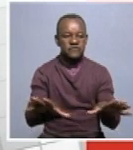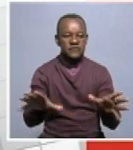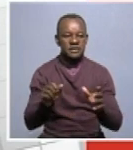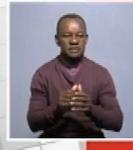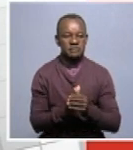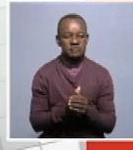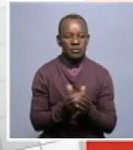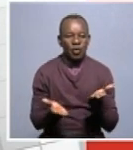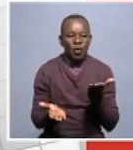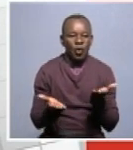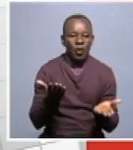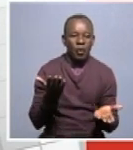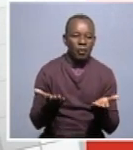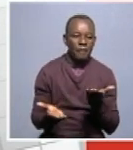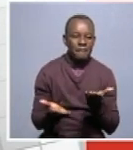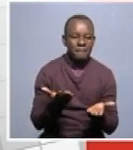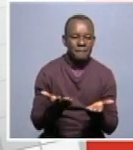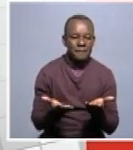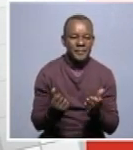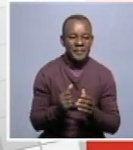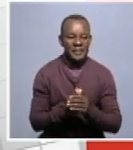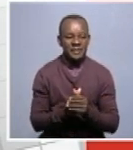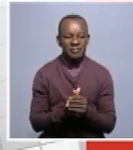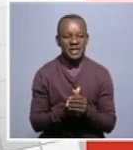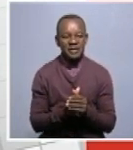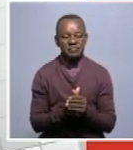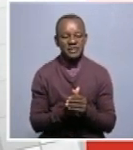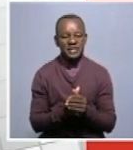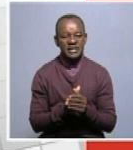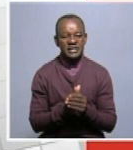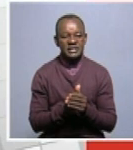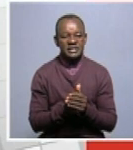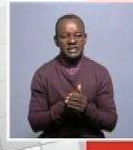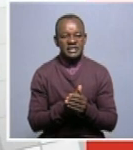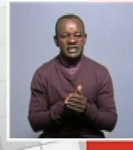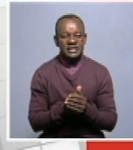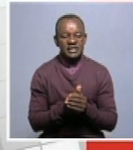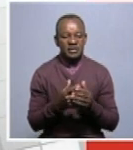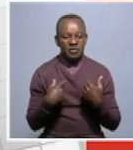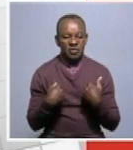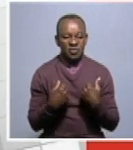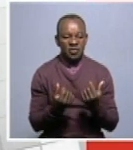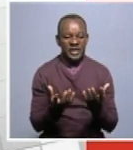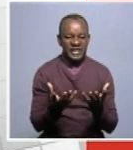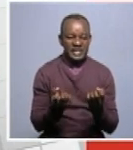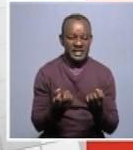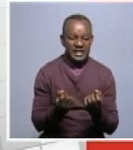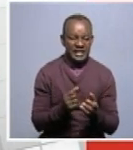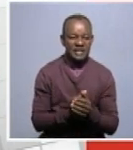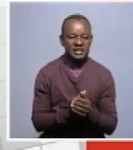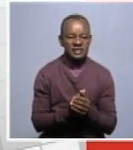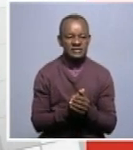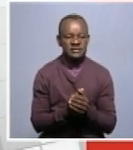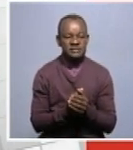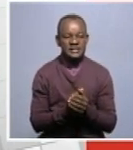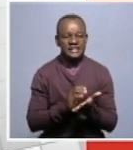less susceptible to some of the public health measures, including some of